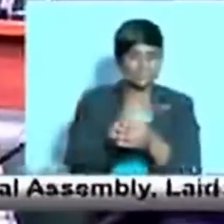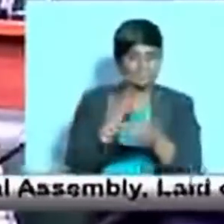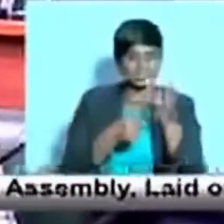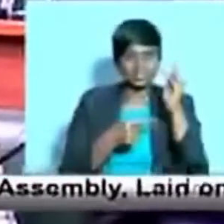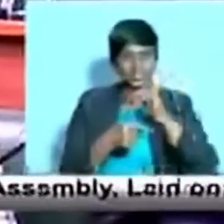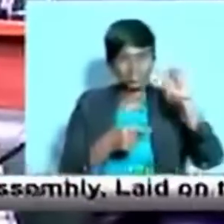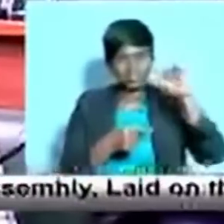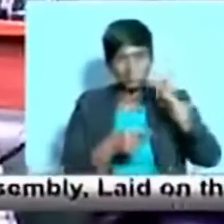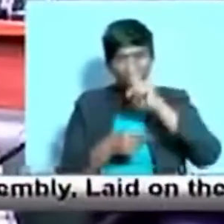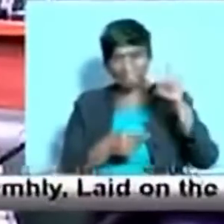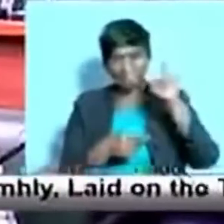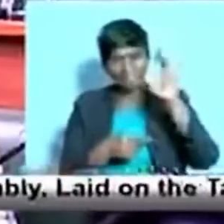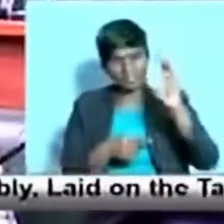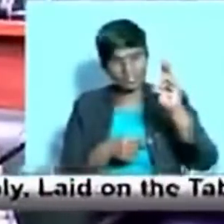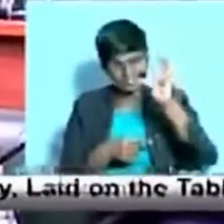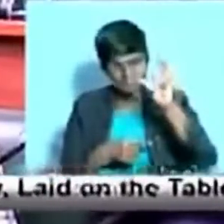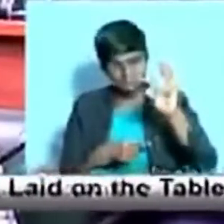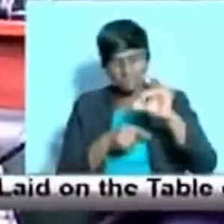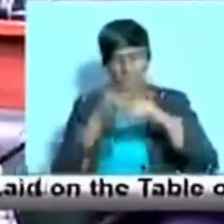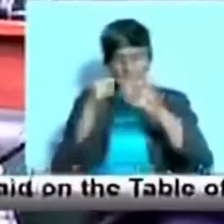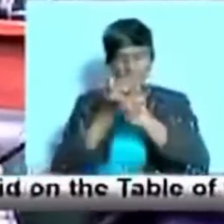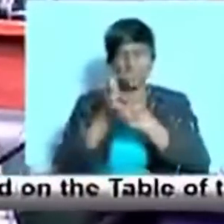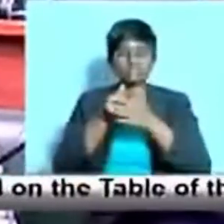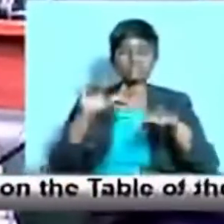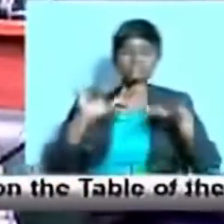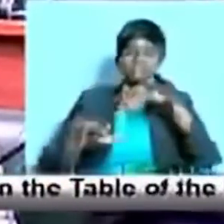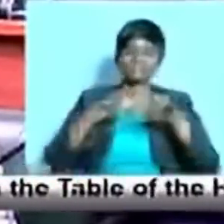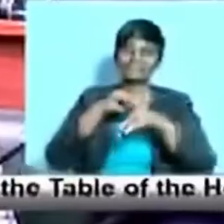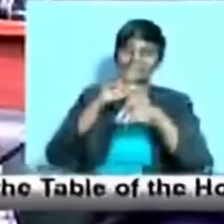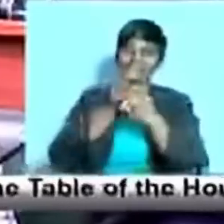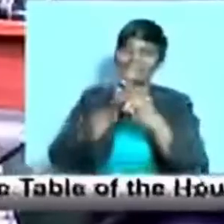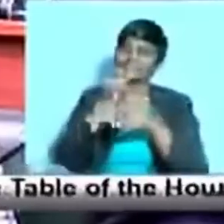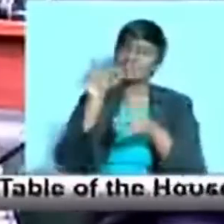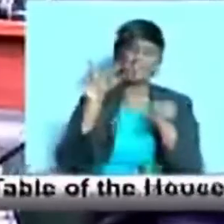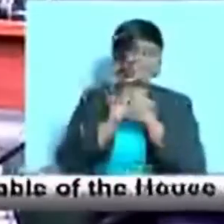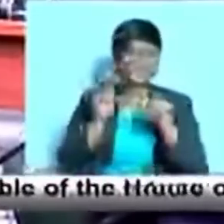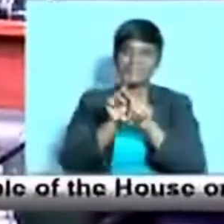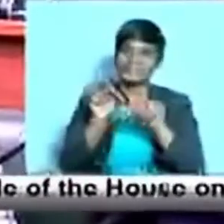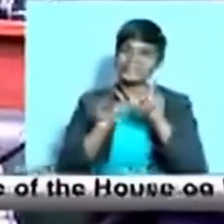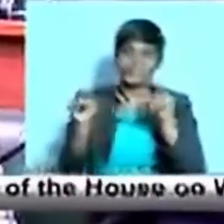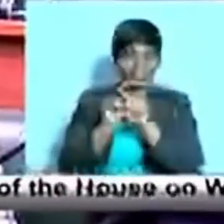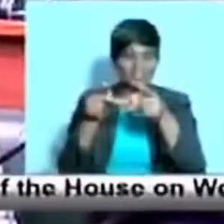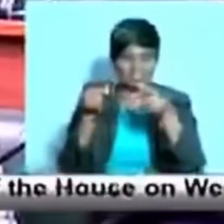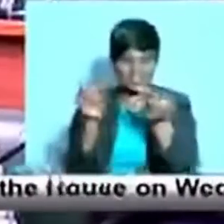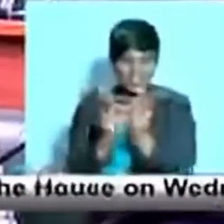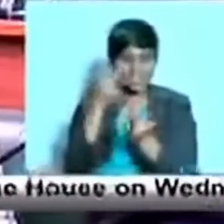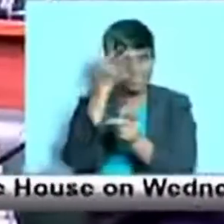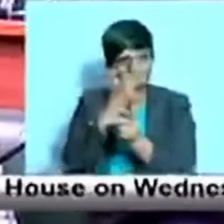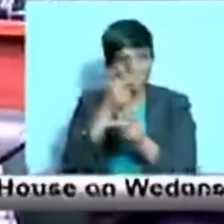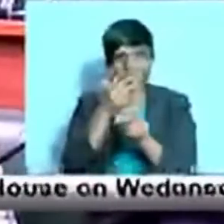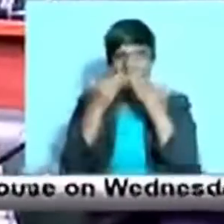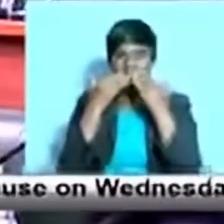the 179, they go well balanced. It's not the same people, the same people.